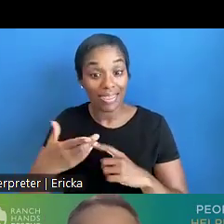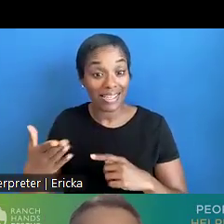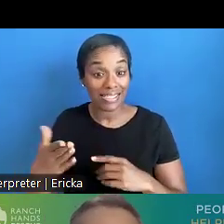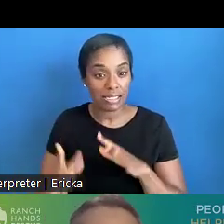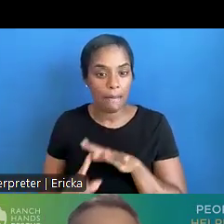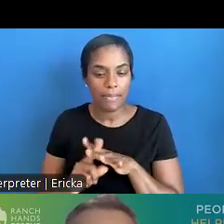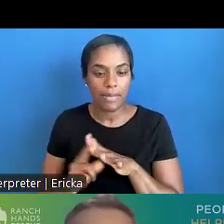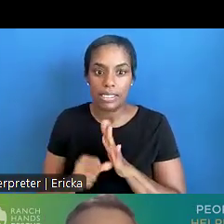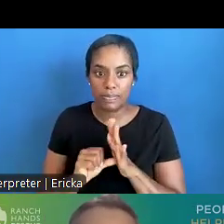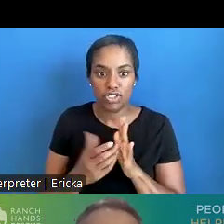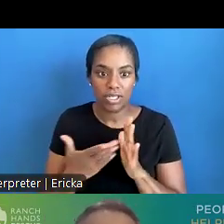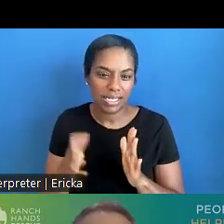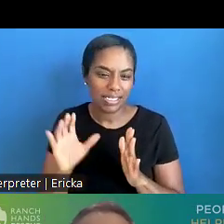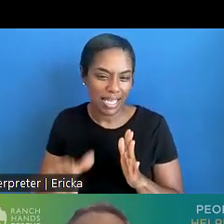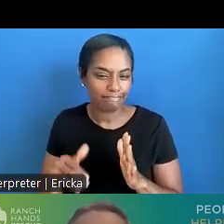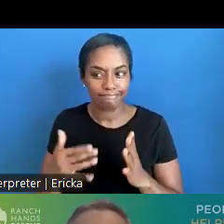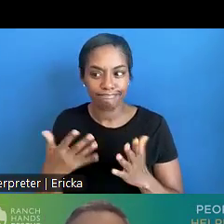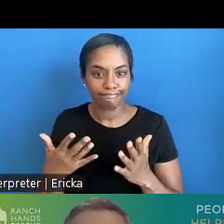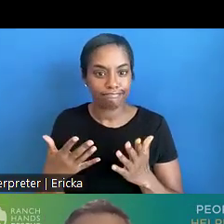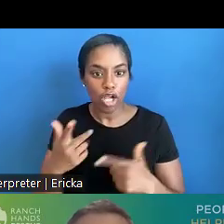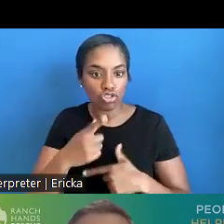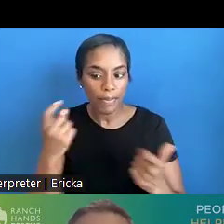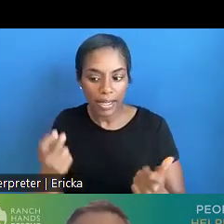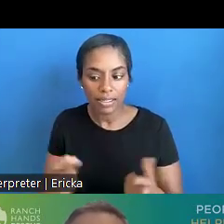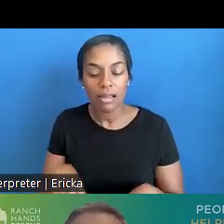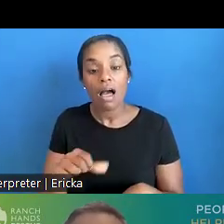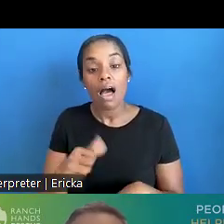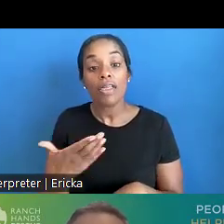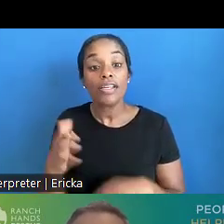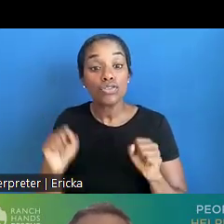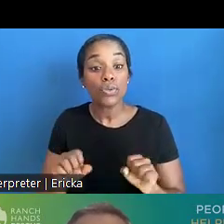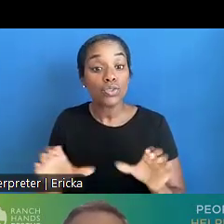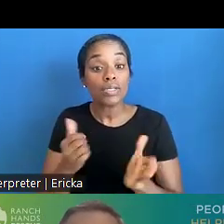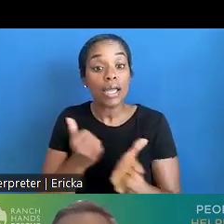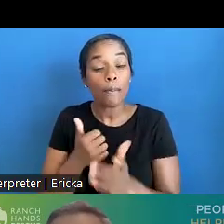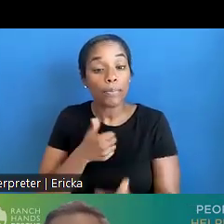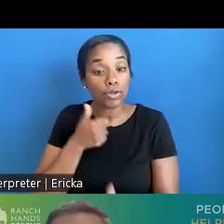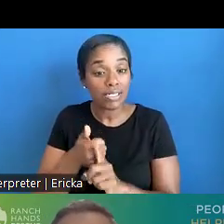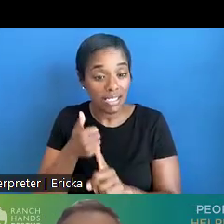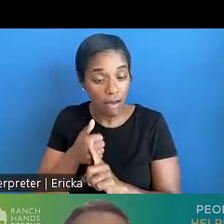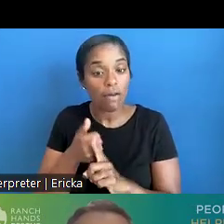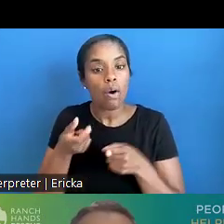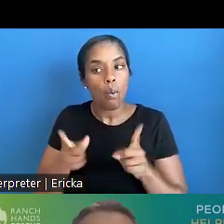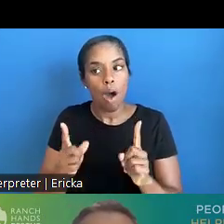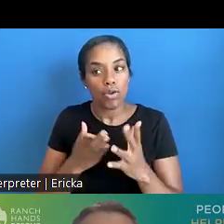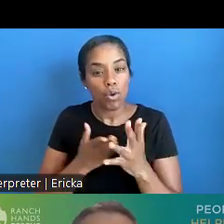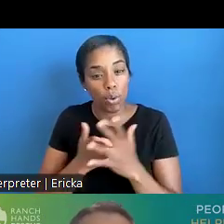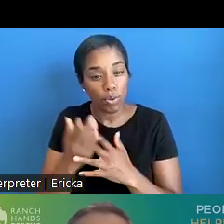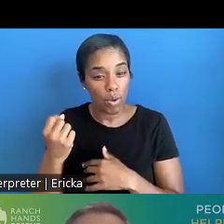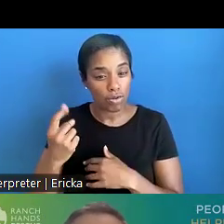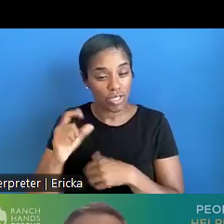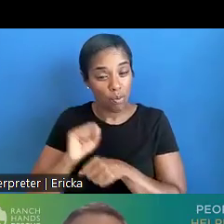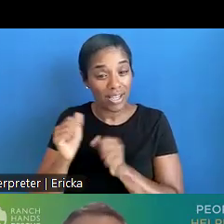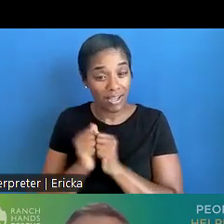especially things that are traumatic. So, other things you can do to help yourself as you're going through understanding working with these